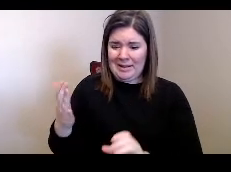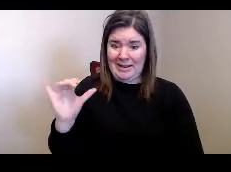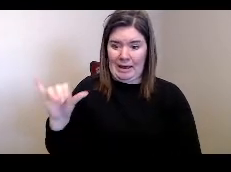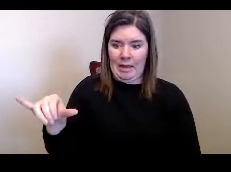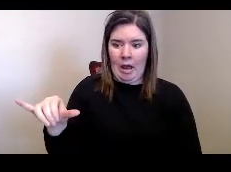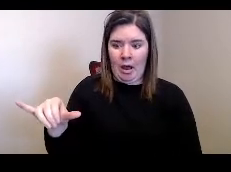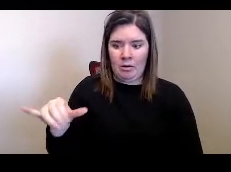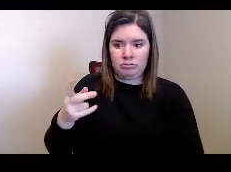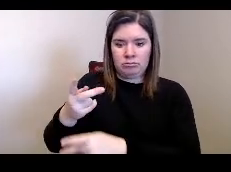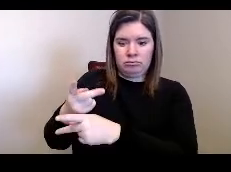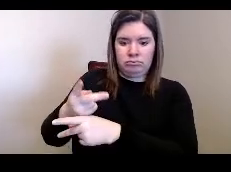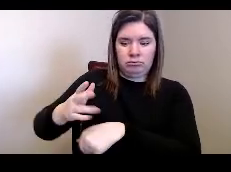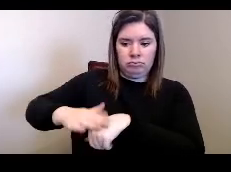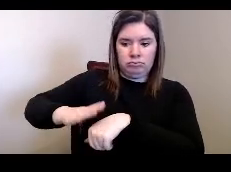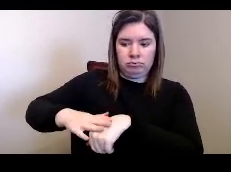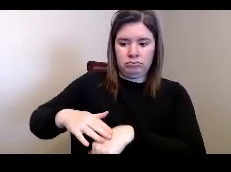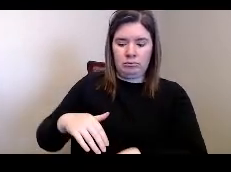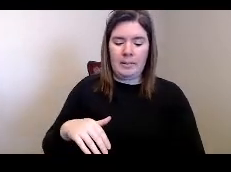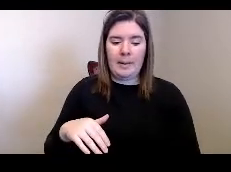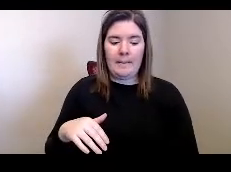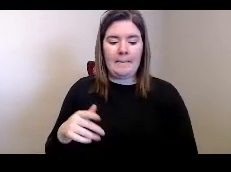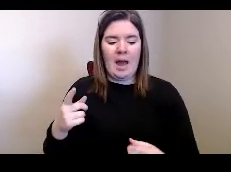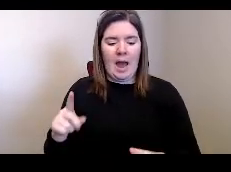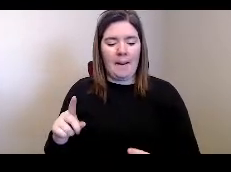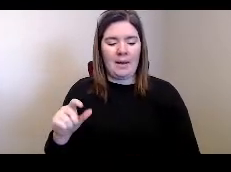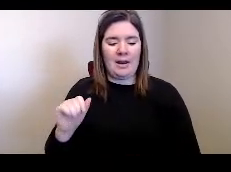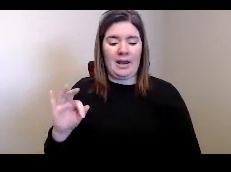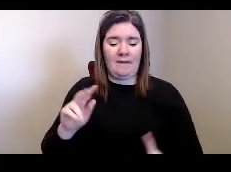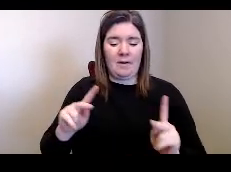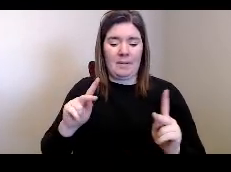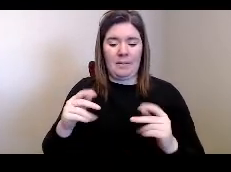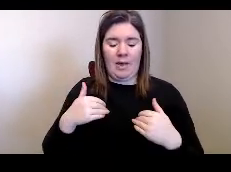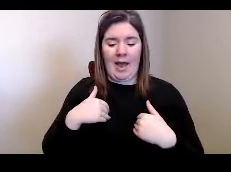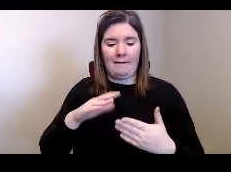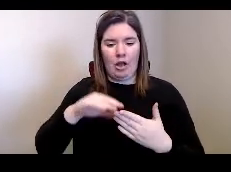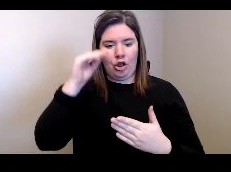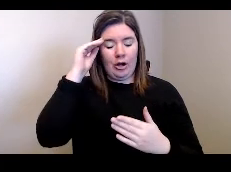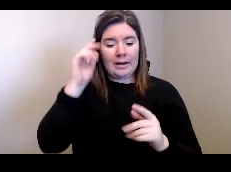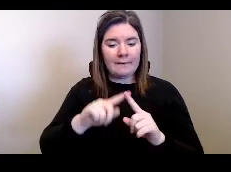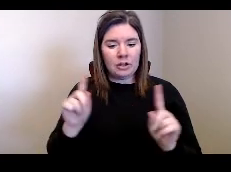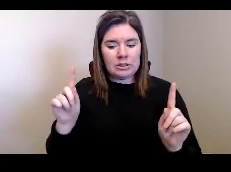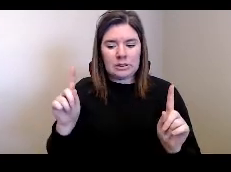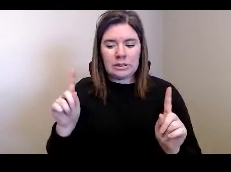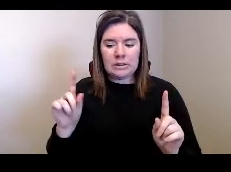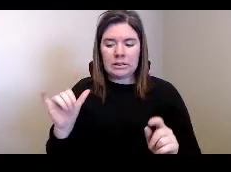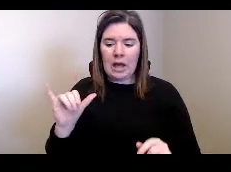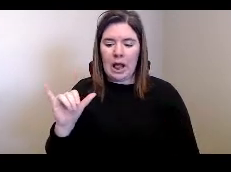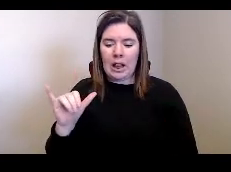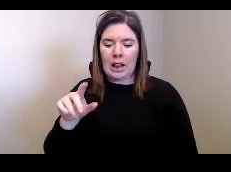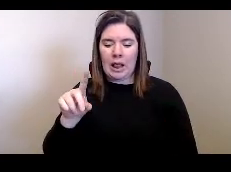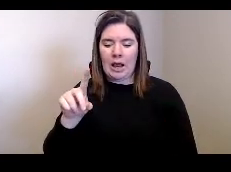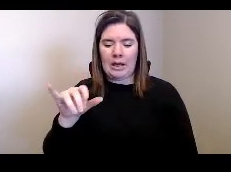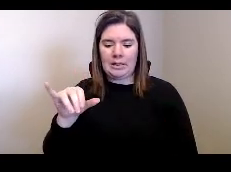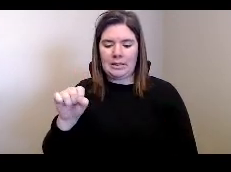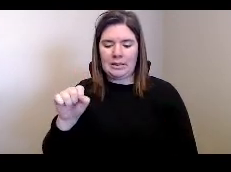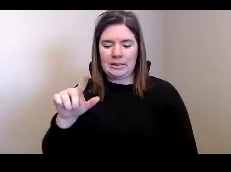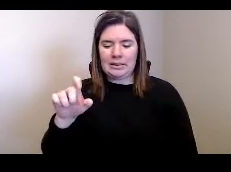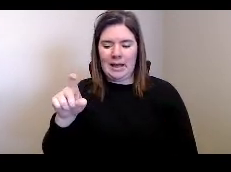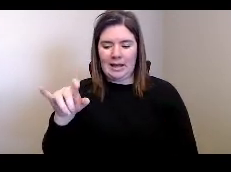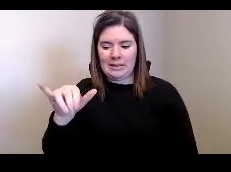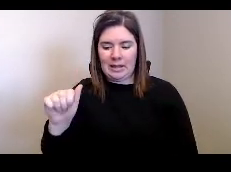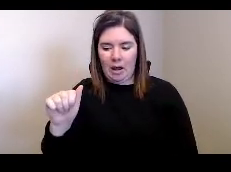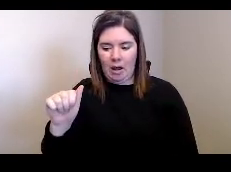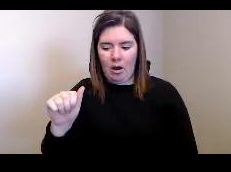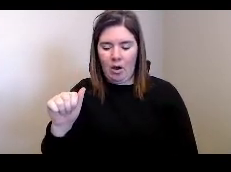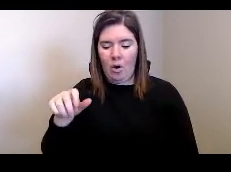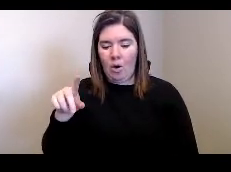of individuals with learning differences, such as dyslexia or dysgraphia, that they may